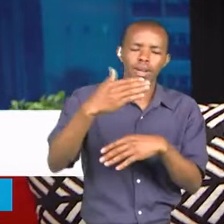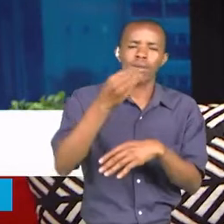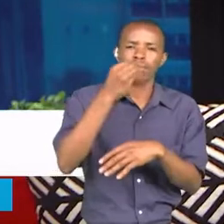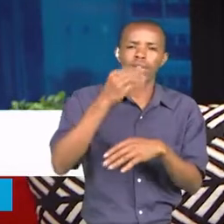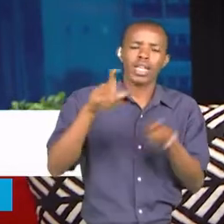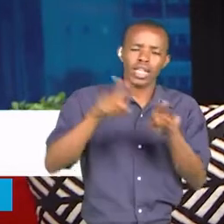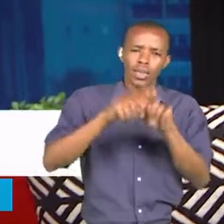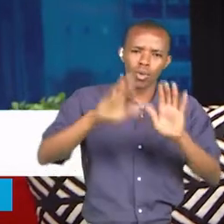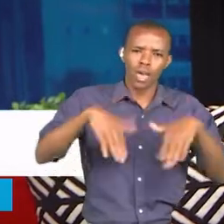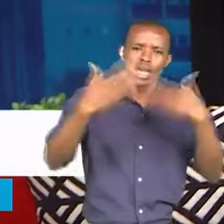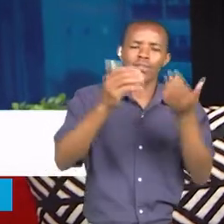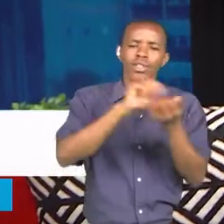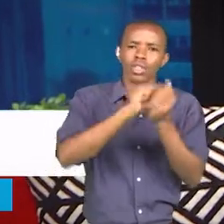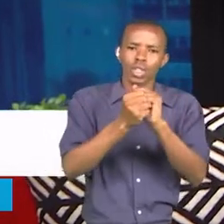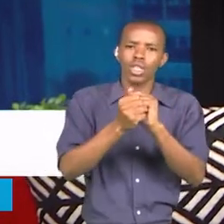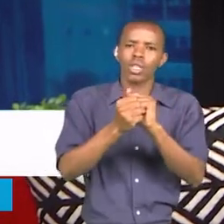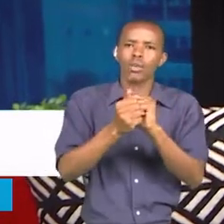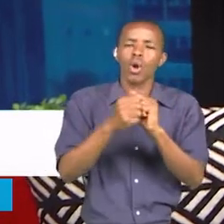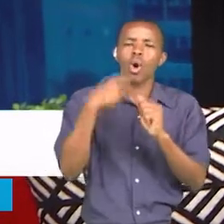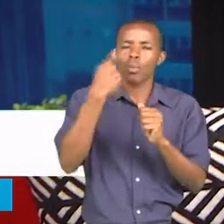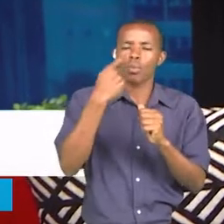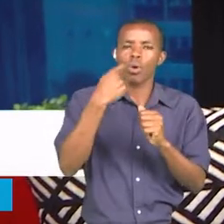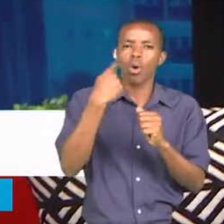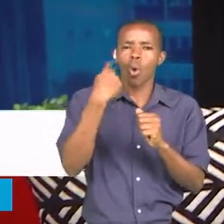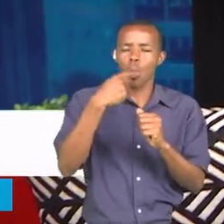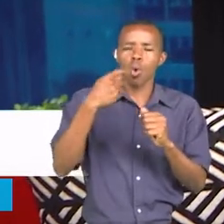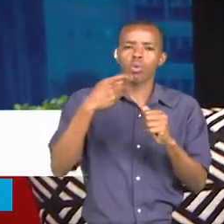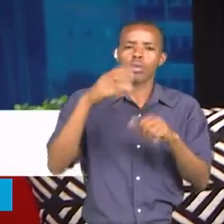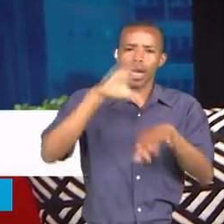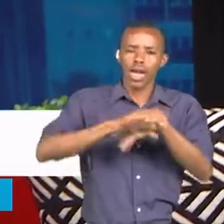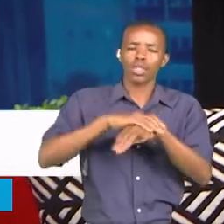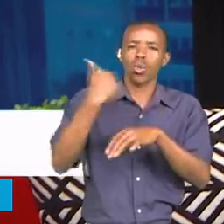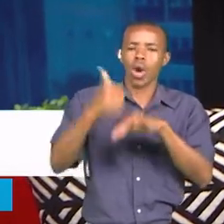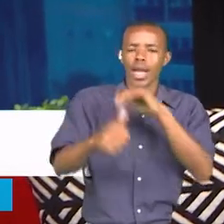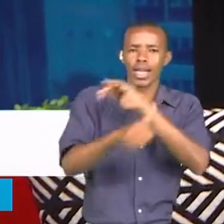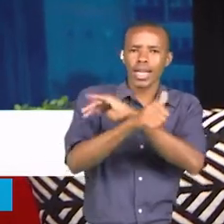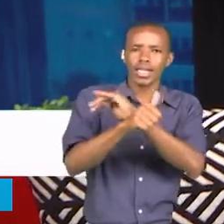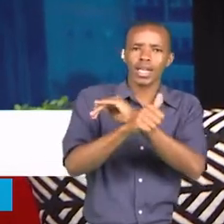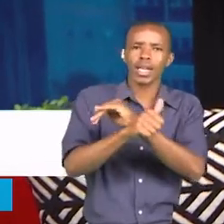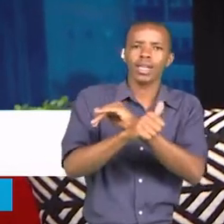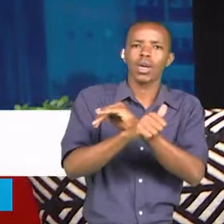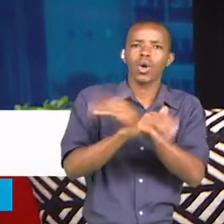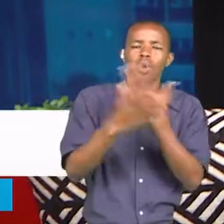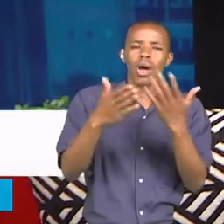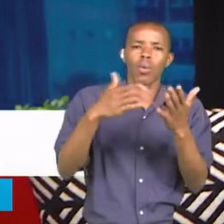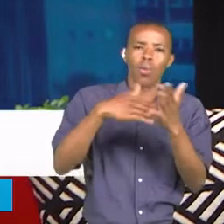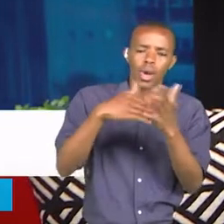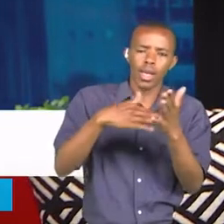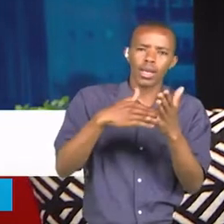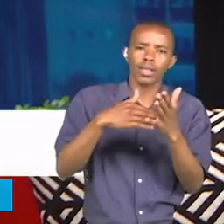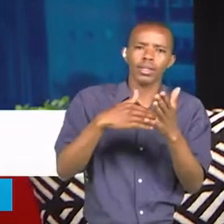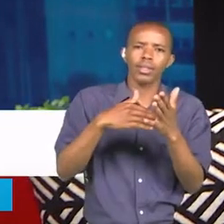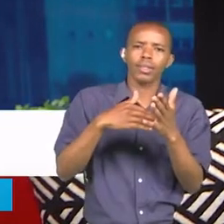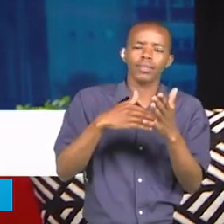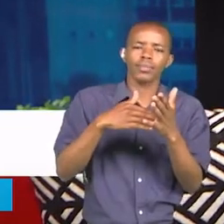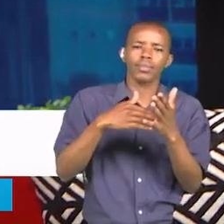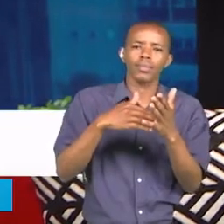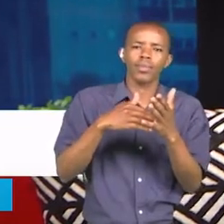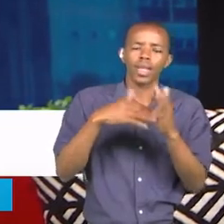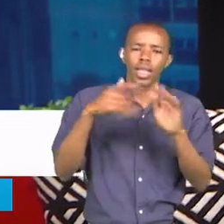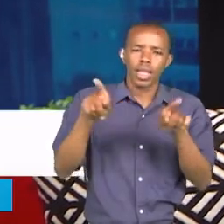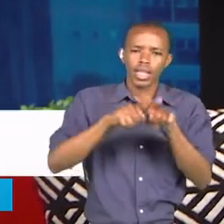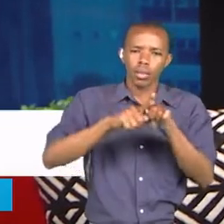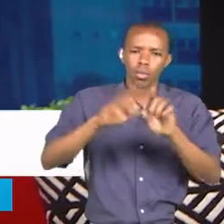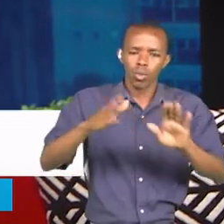providing supplementary feeding for people who've been found to be at risk or already malnourished. And then we are also